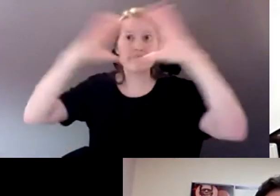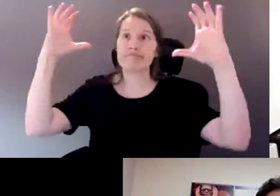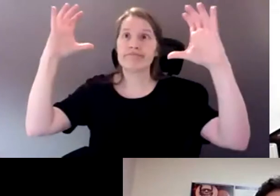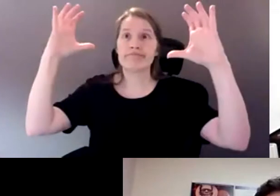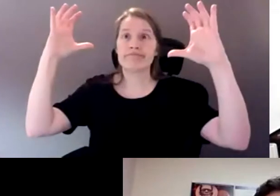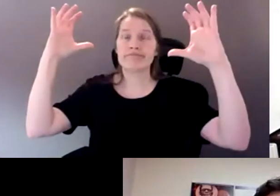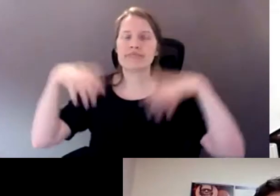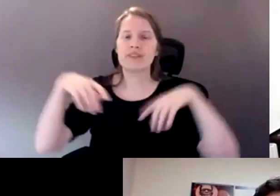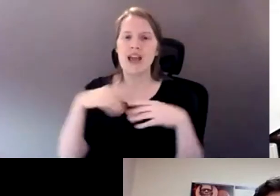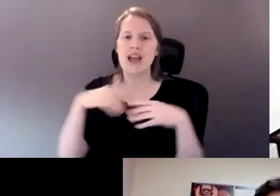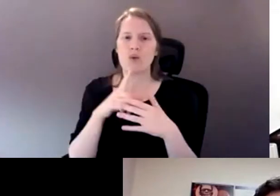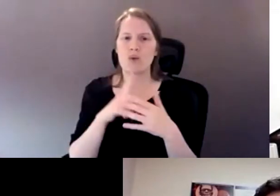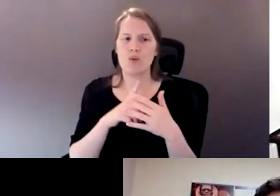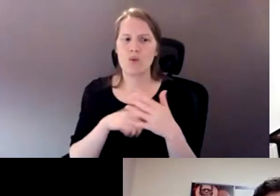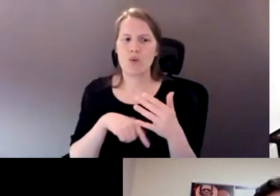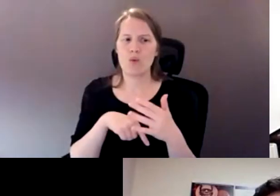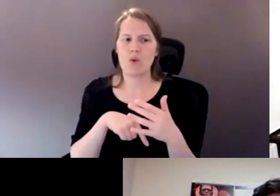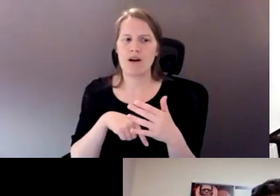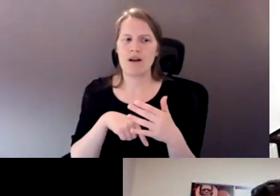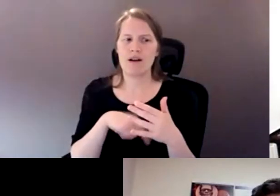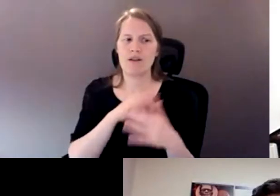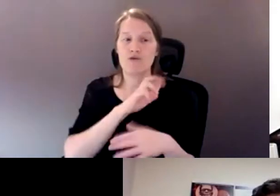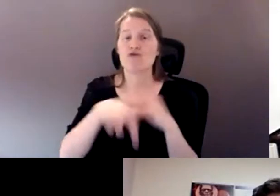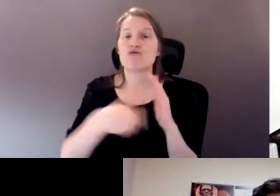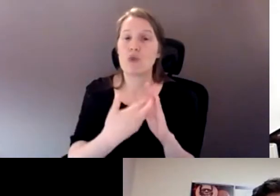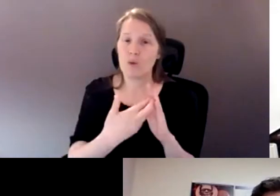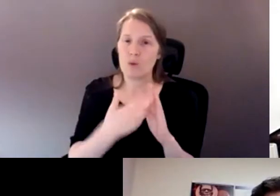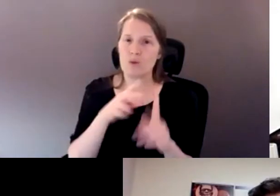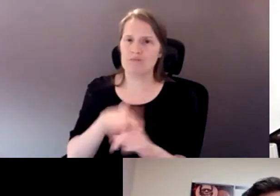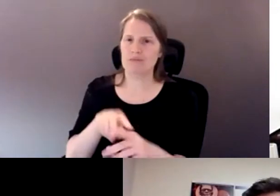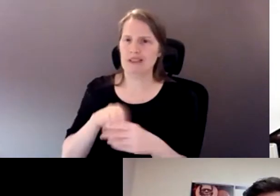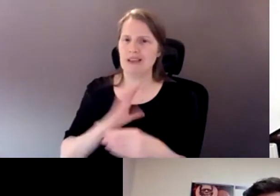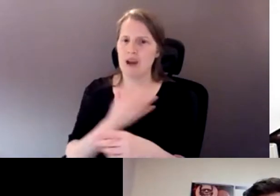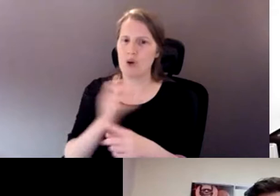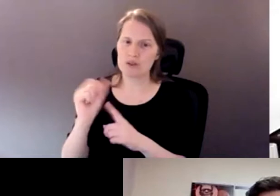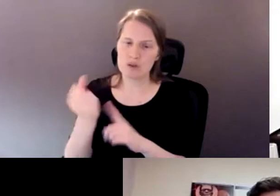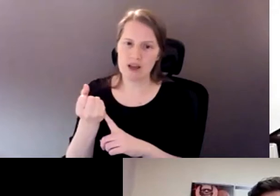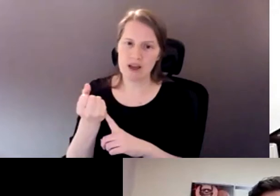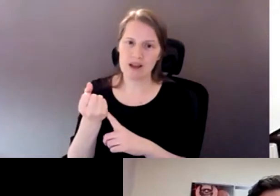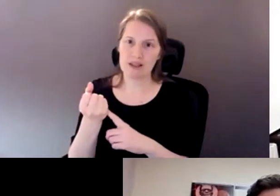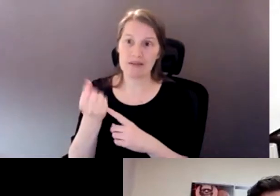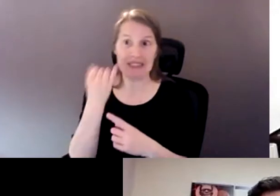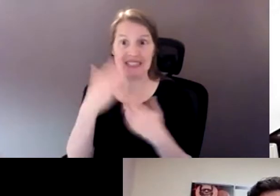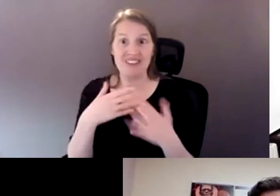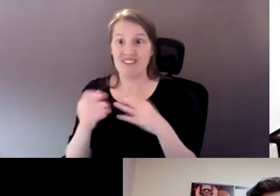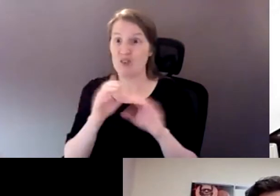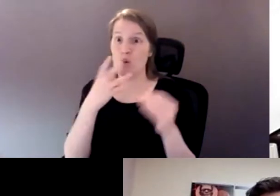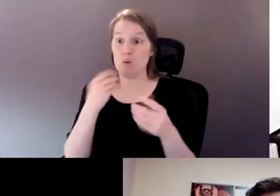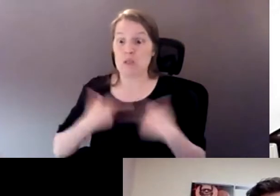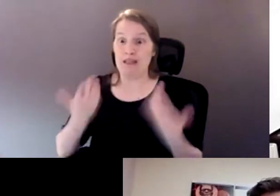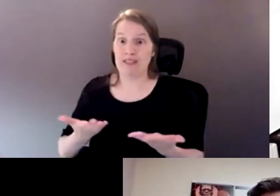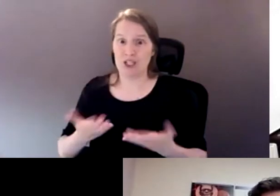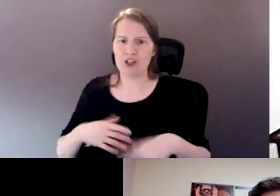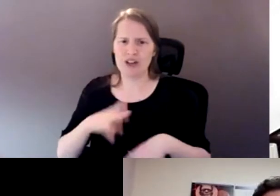what role they play in our societies, you know, whether they're there or not, right? And then there are the